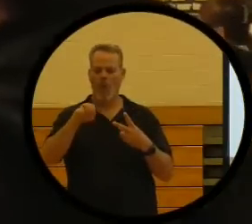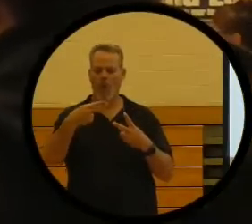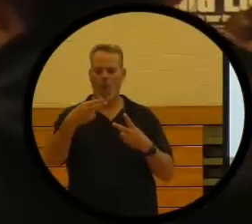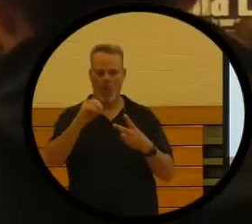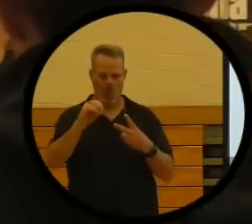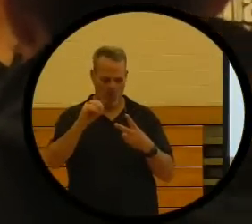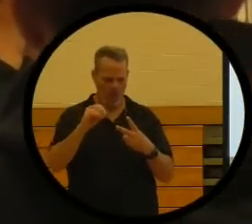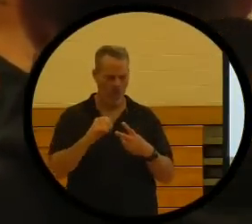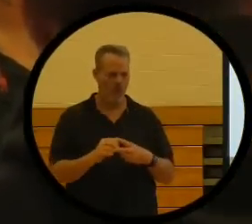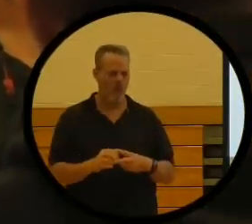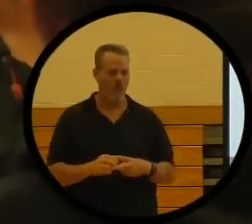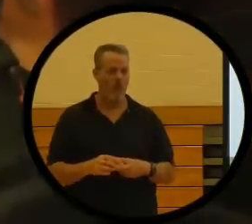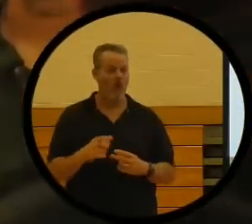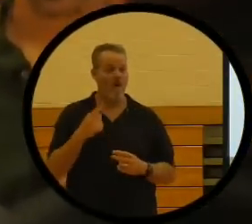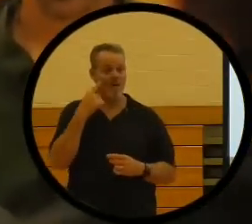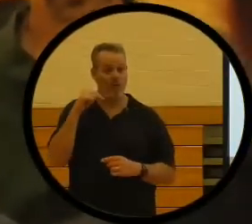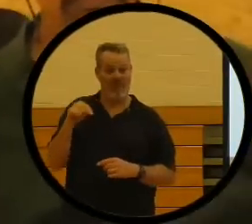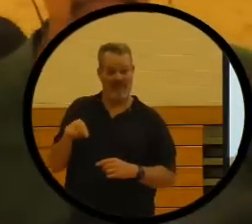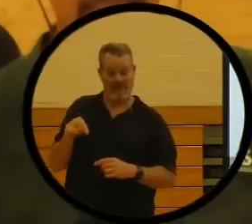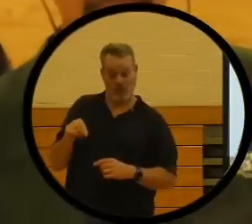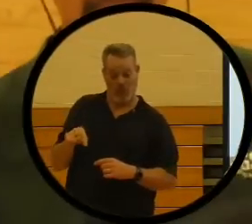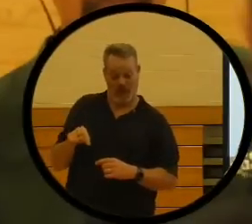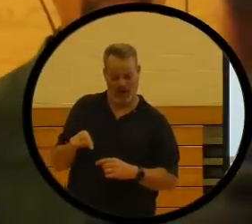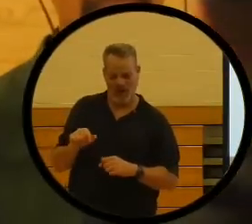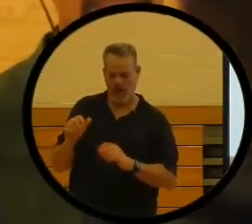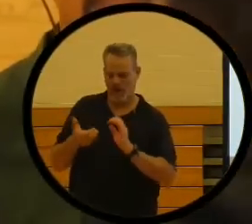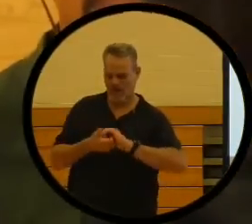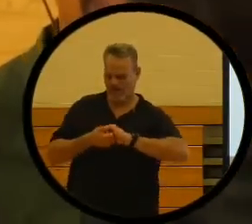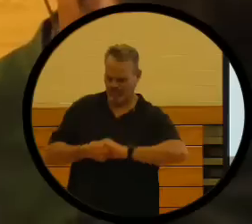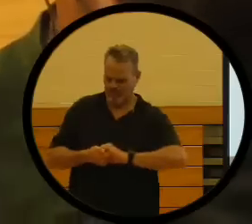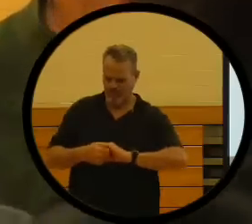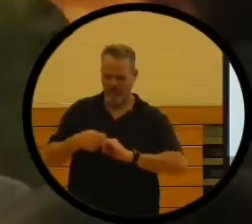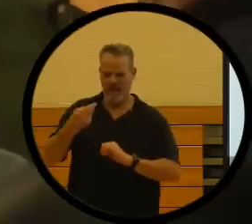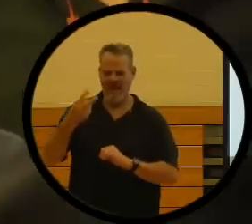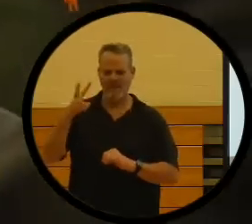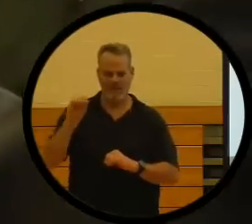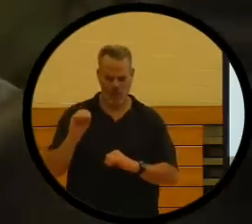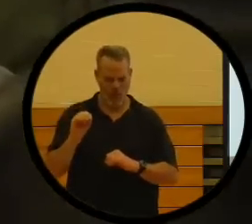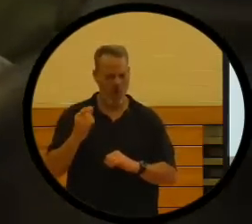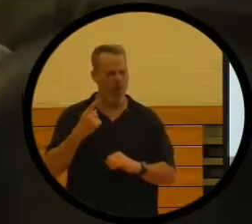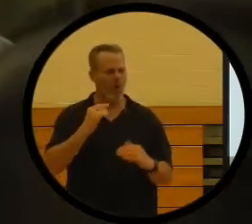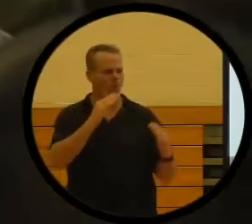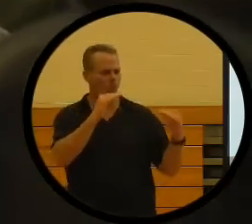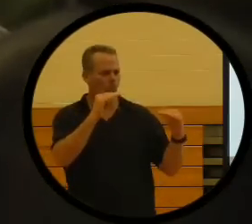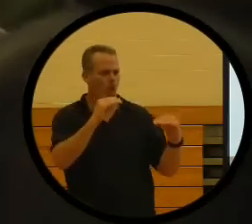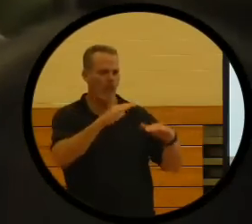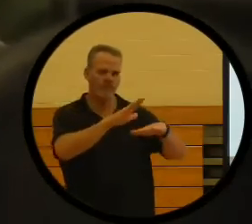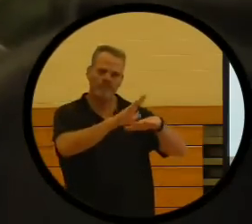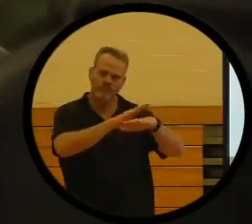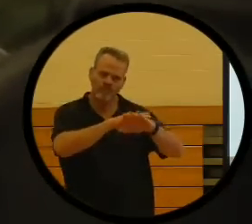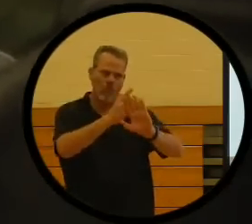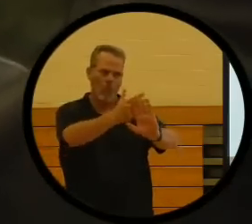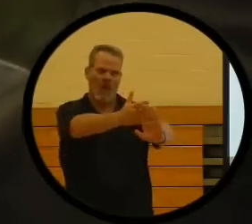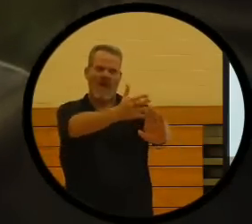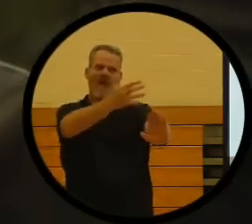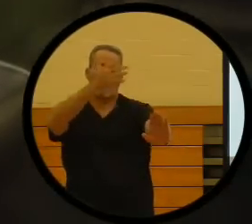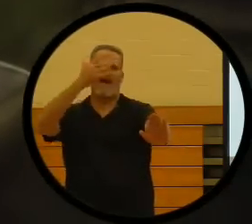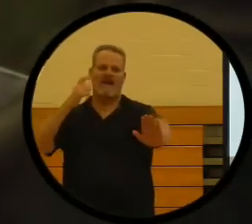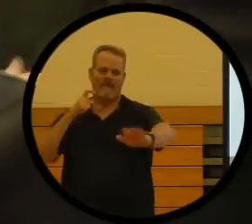For this one, working with HVO, we hope to get warning way ahead of time so